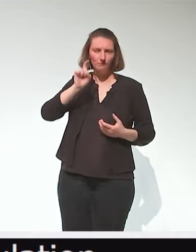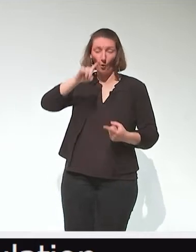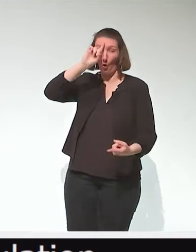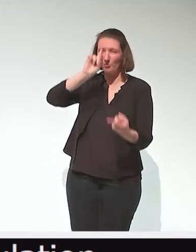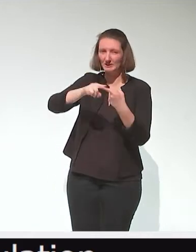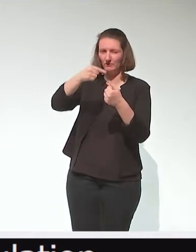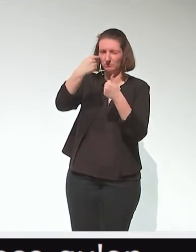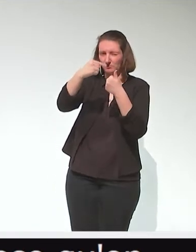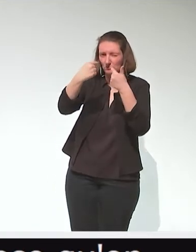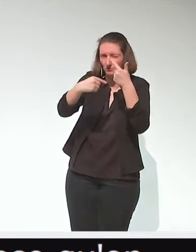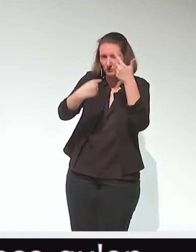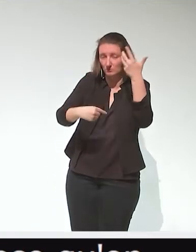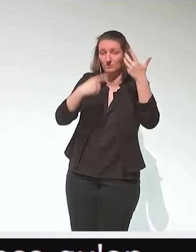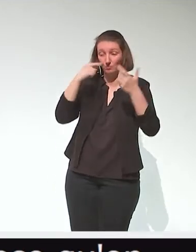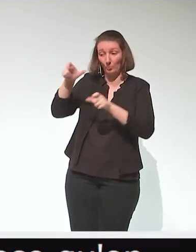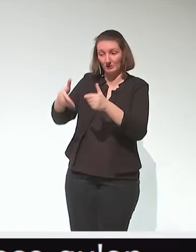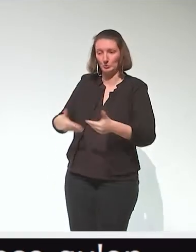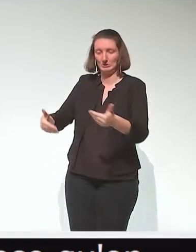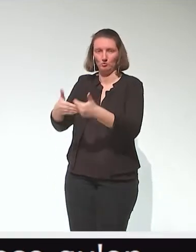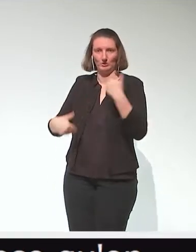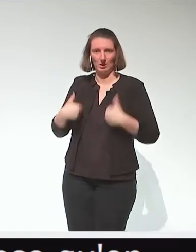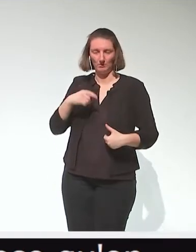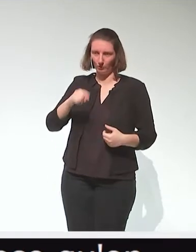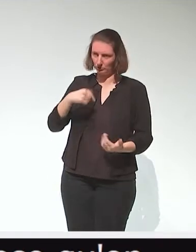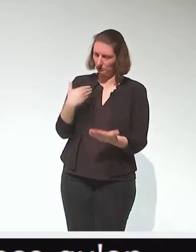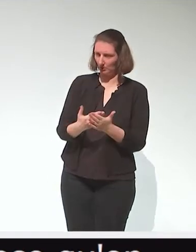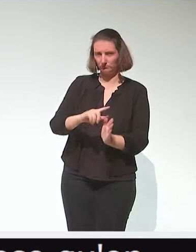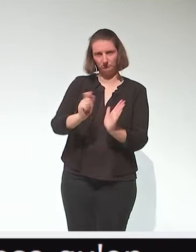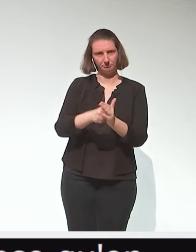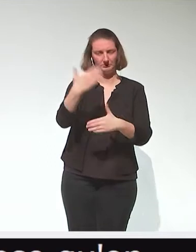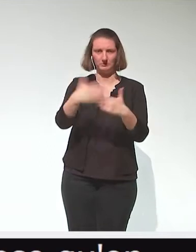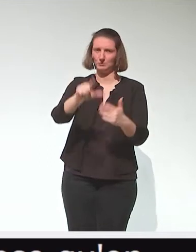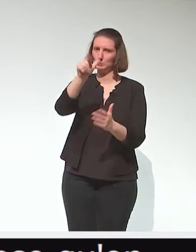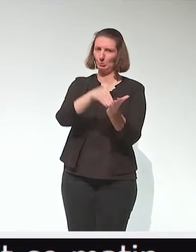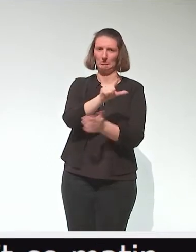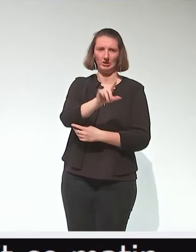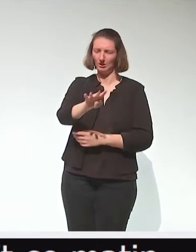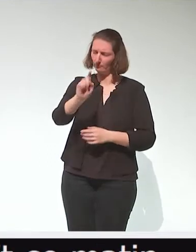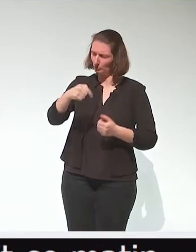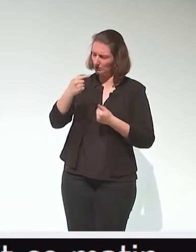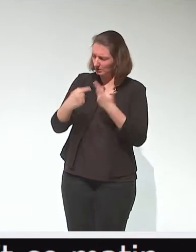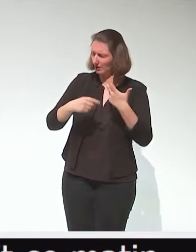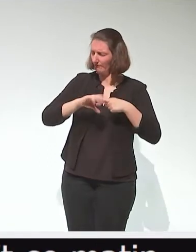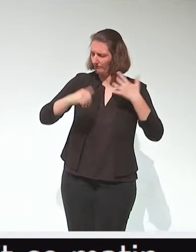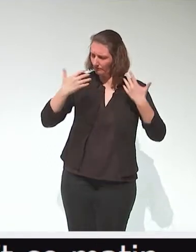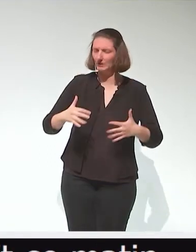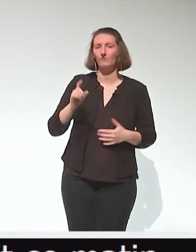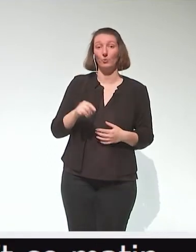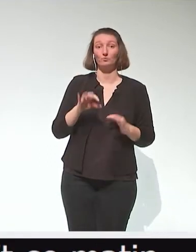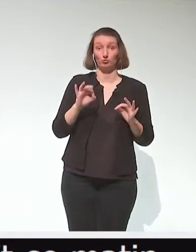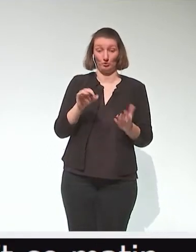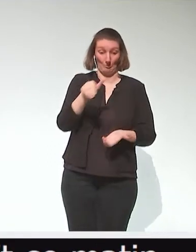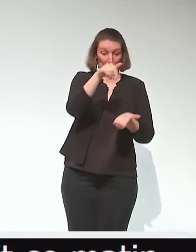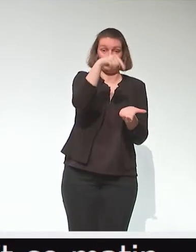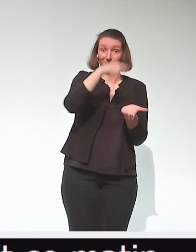in 2024, and this package is actually meant to help in this regard. So when we look at the strategy for the rights